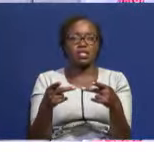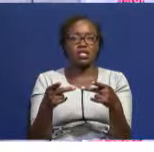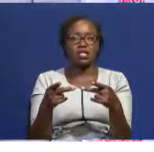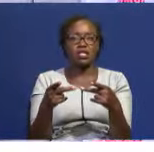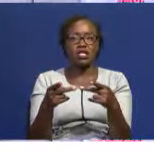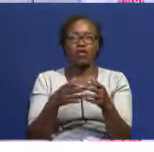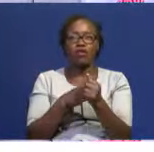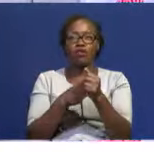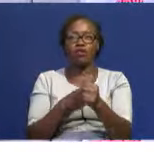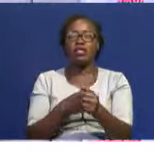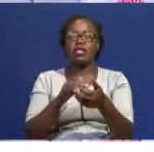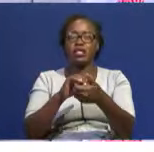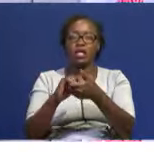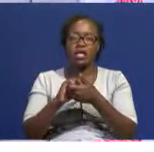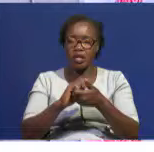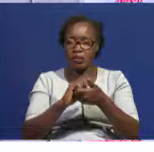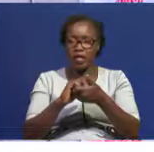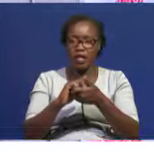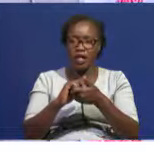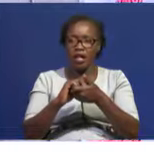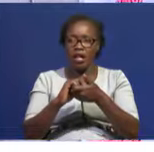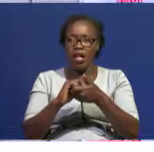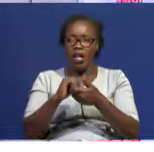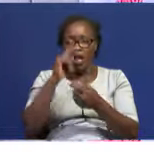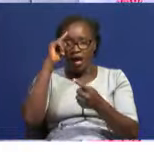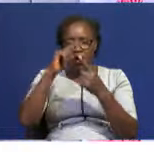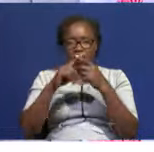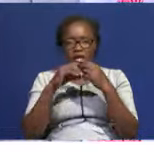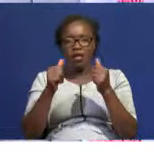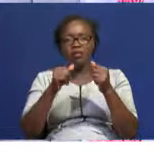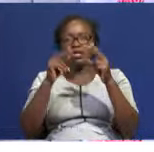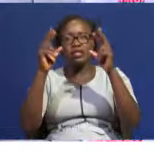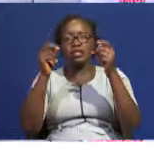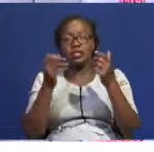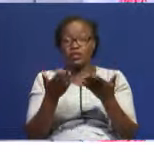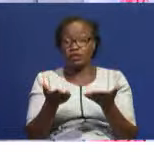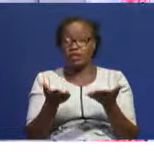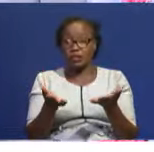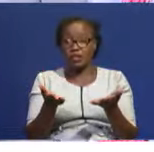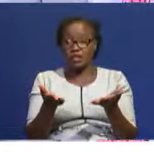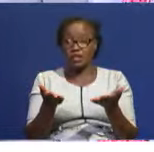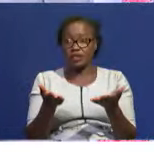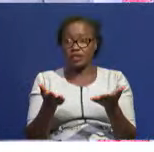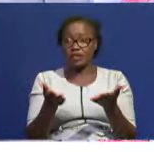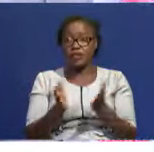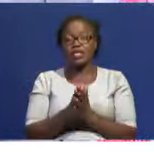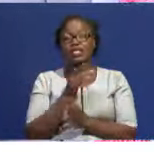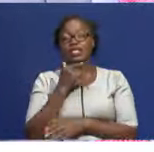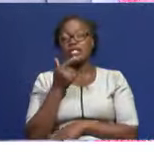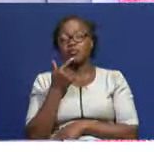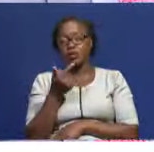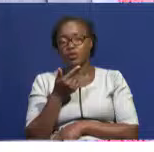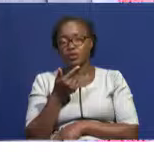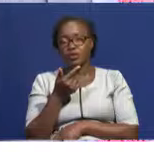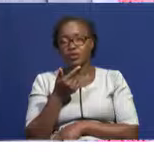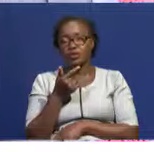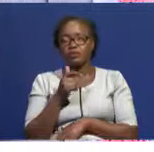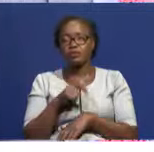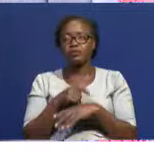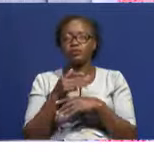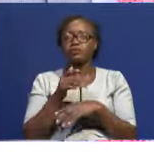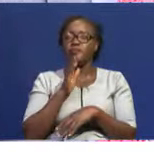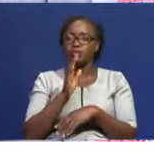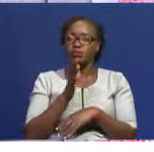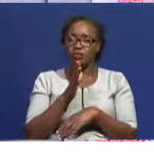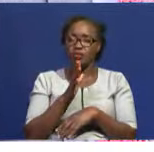of spearheading engagements towards resolving the issues at hand, as he spoke when